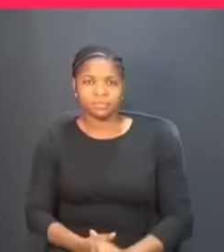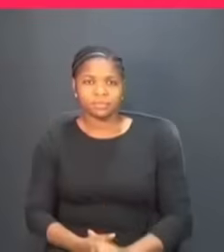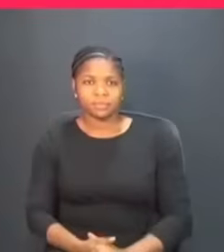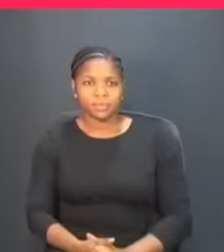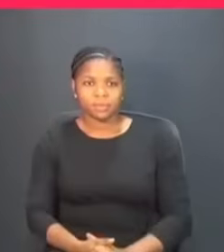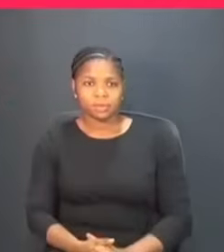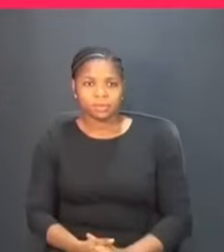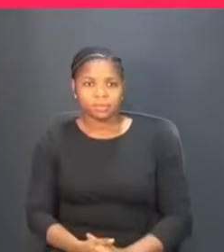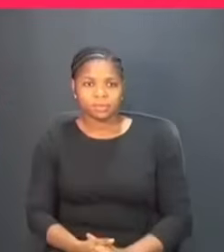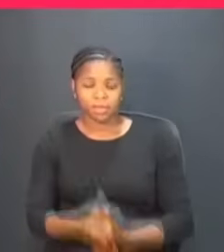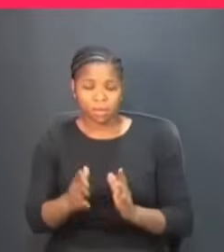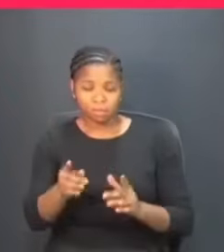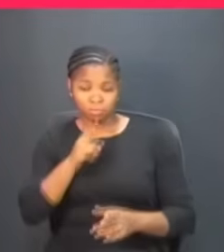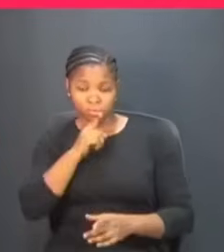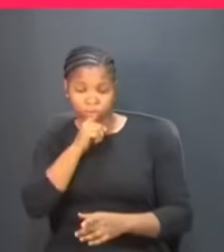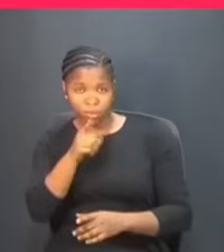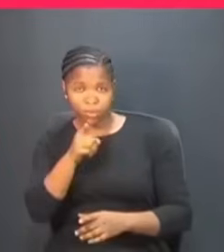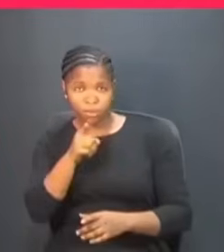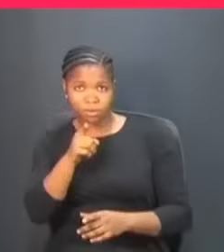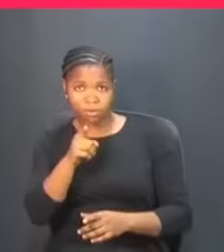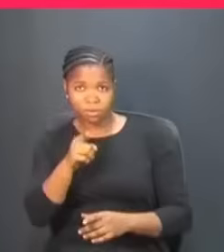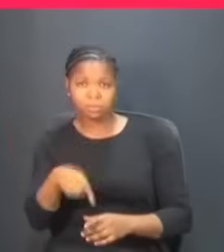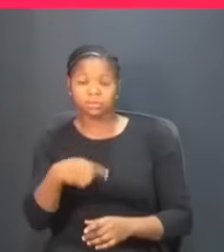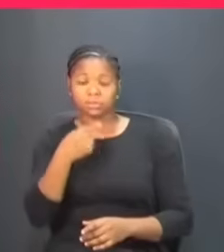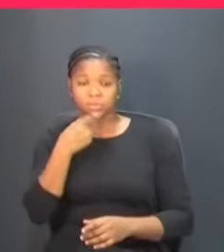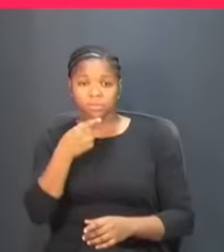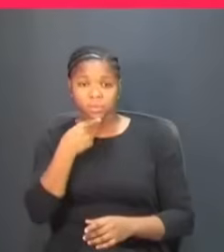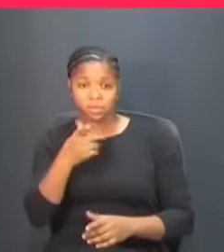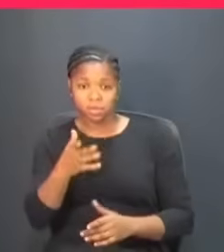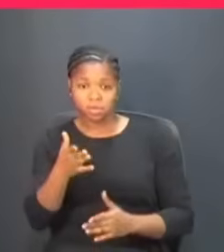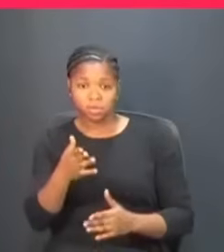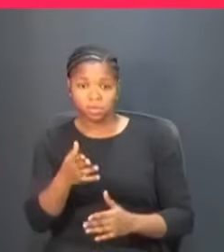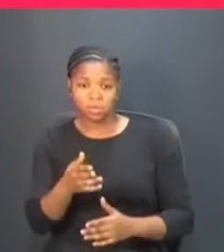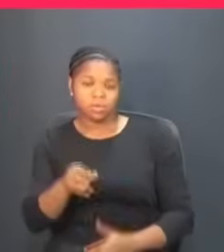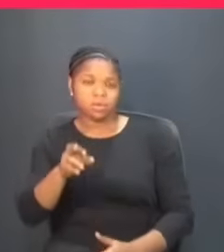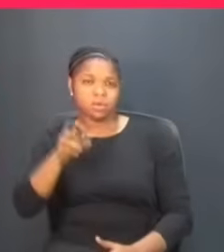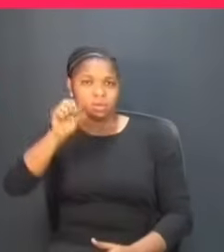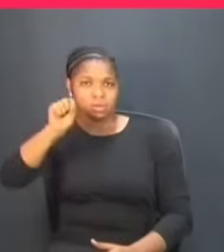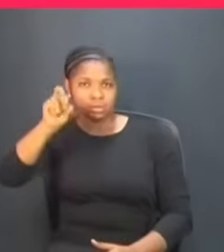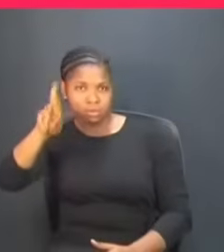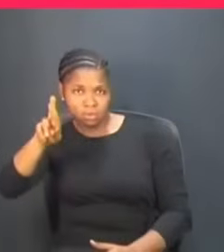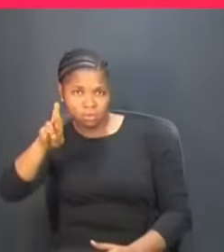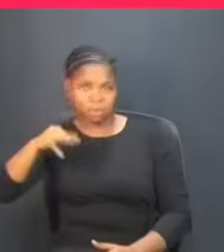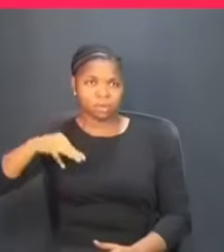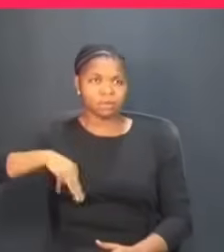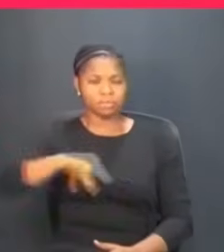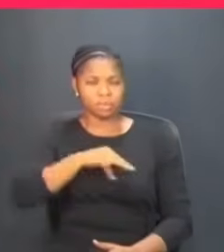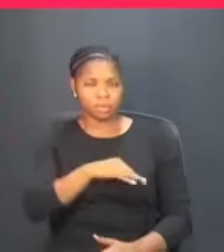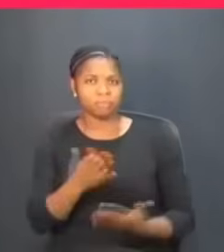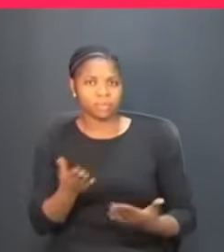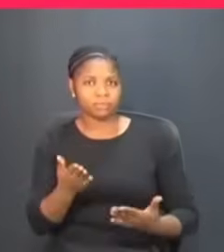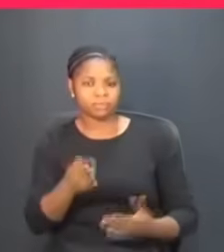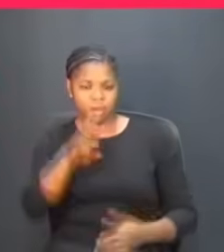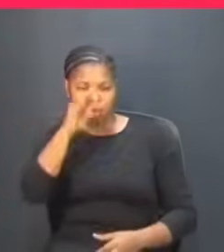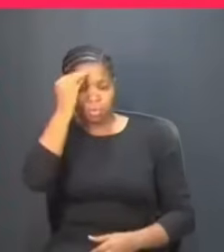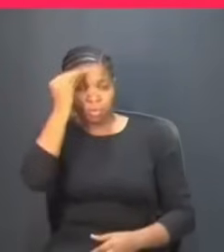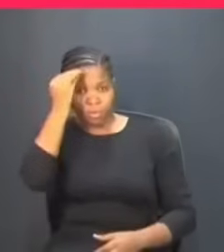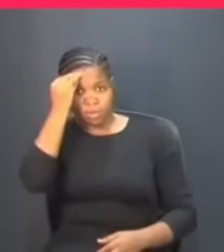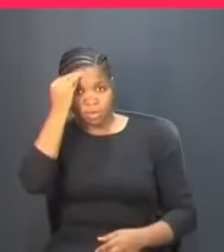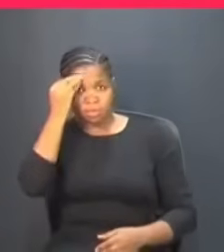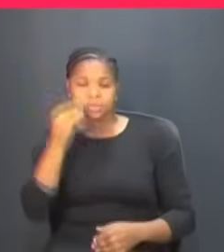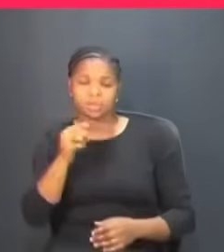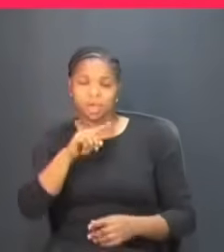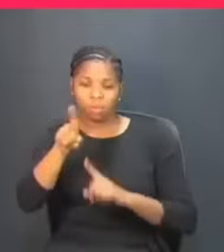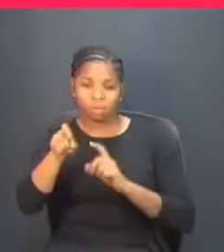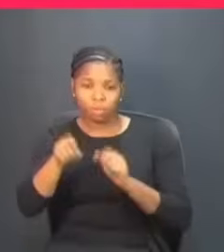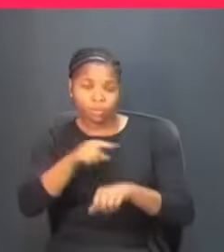So you've rightly stated that he's a senior lawyer, he's a senior member, and he knows exactly that question time is not a